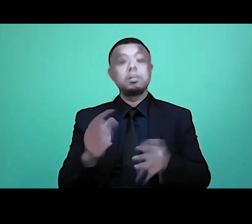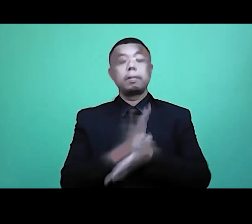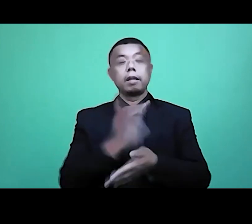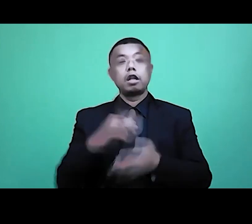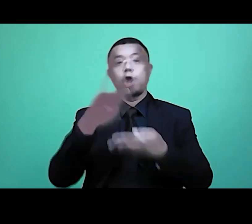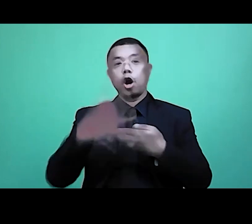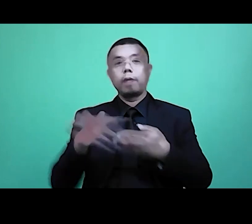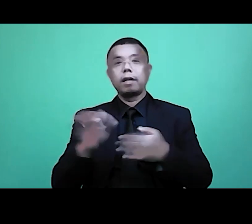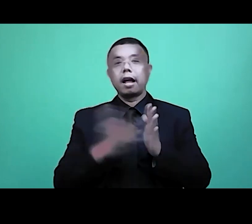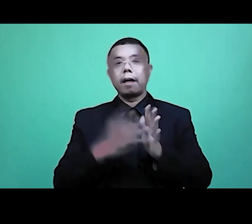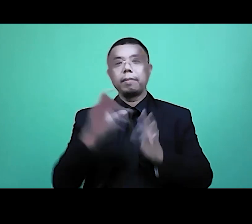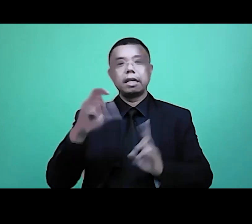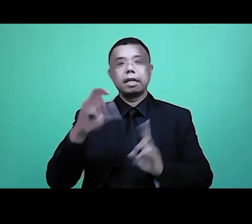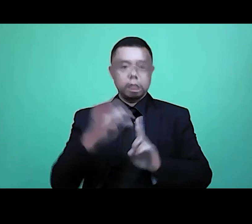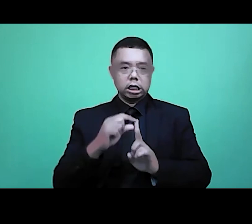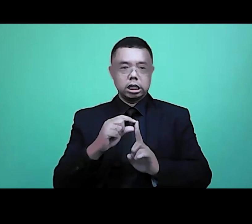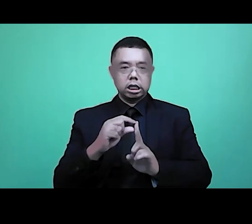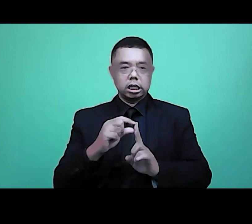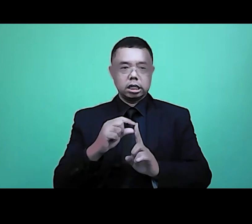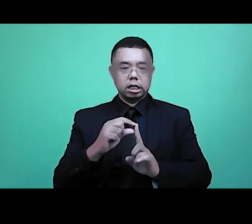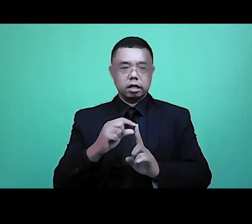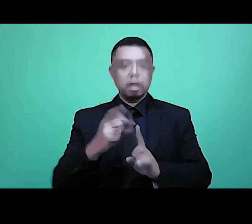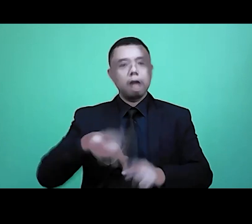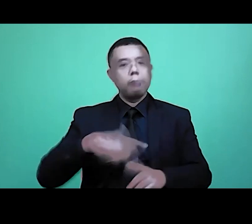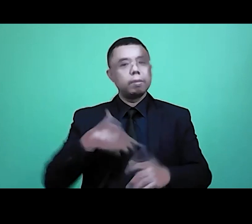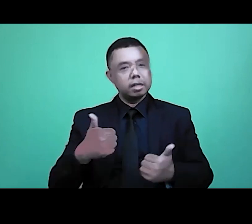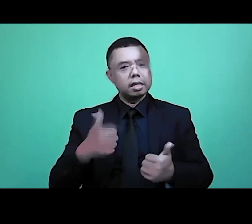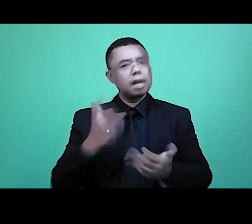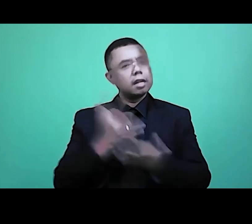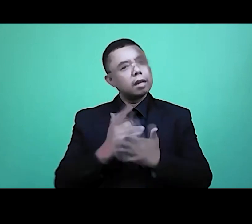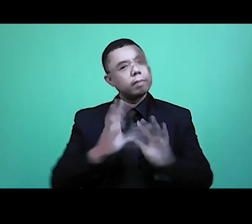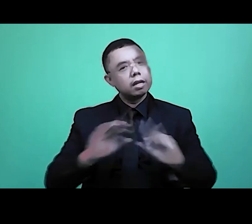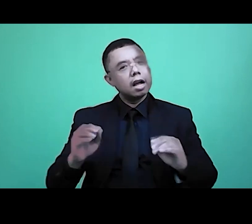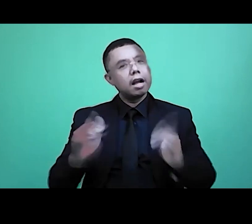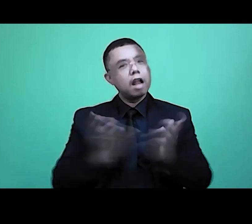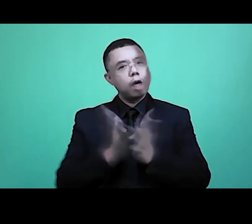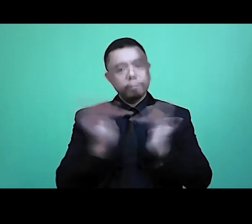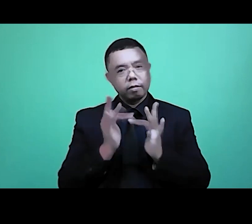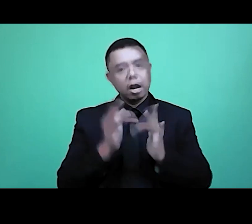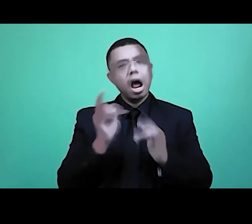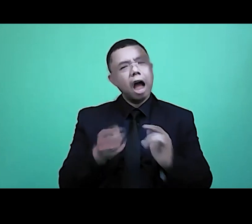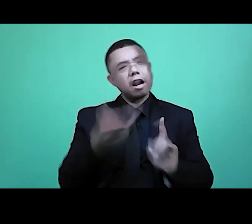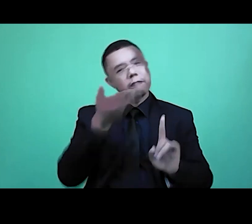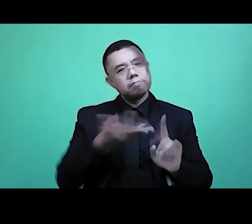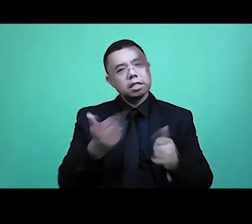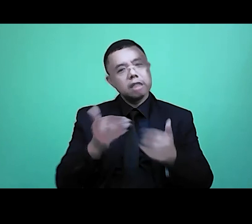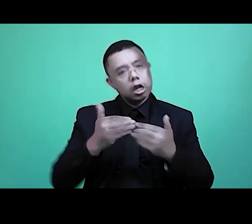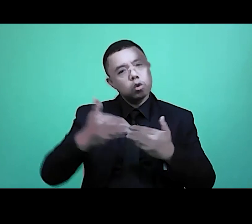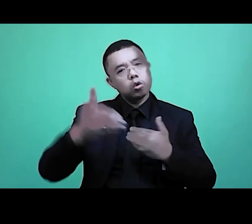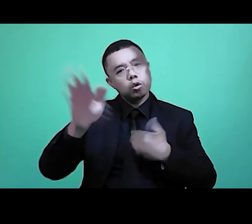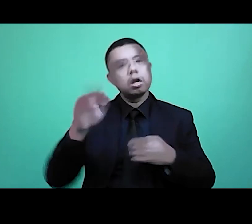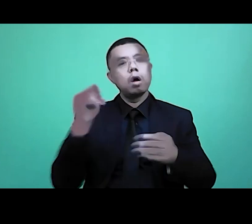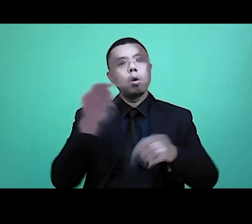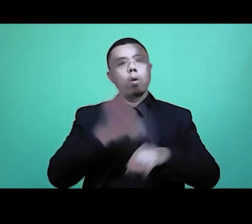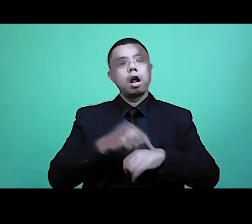virtually. And there's absolutely every indication that this sort of interest will persist when borders are able to reopen. Indonesian students